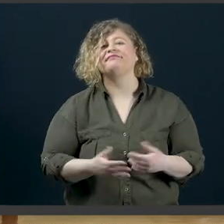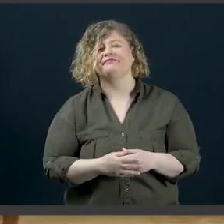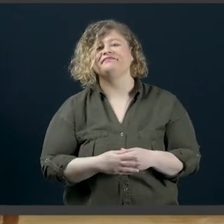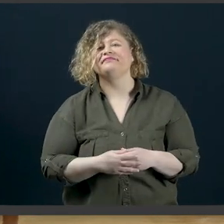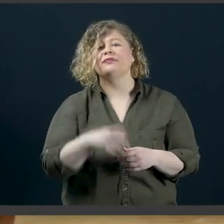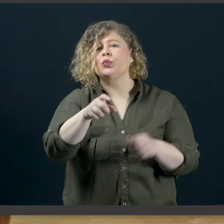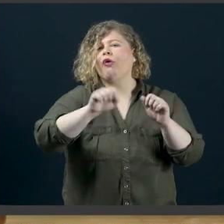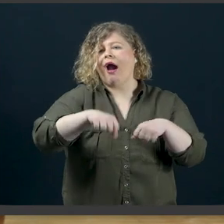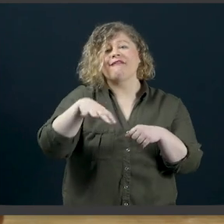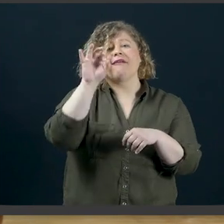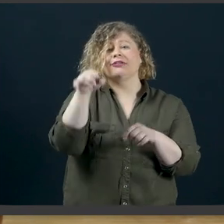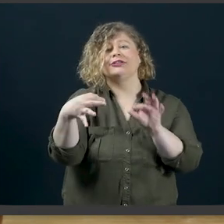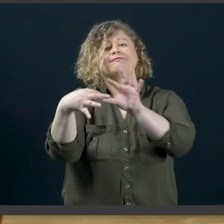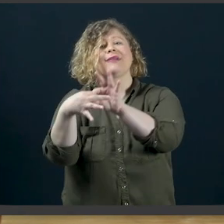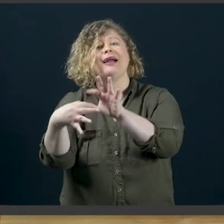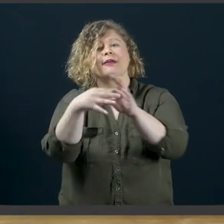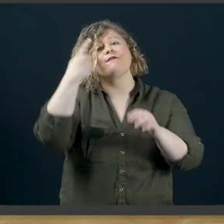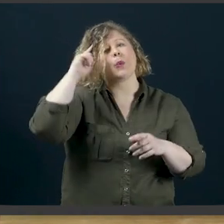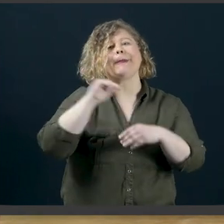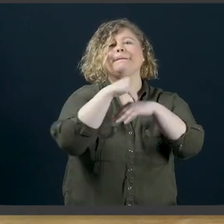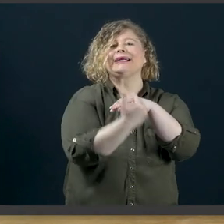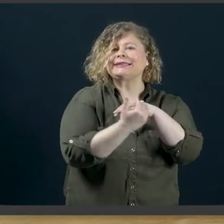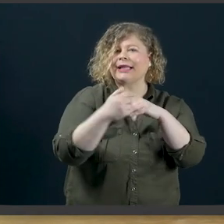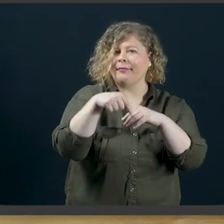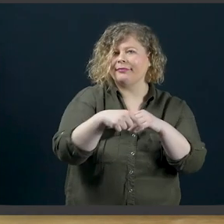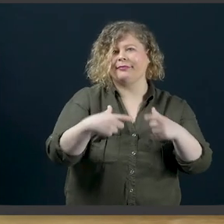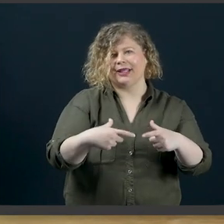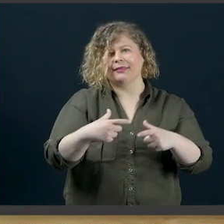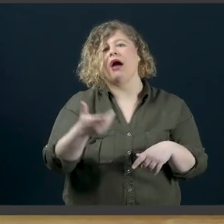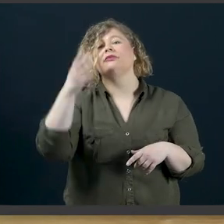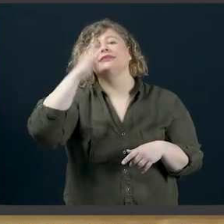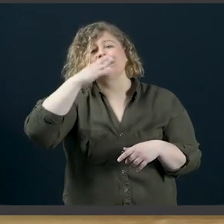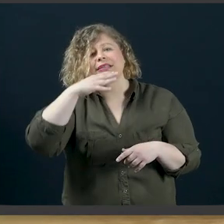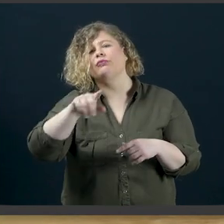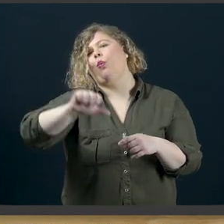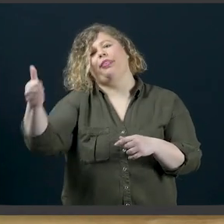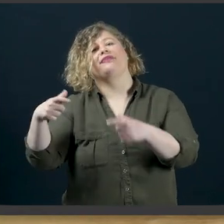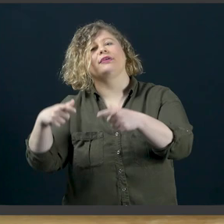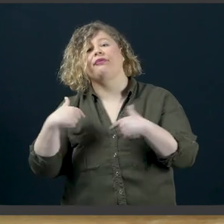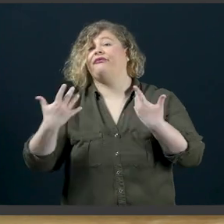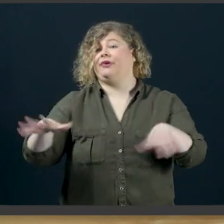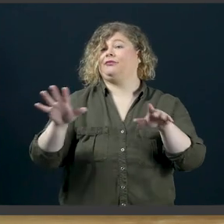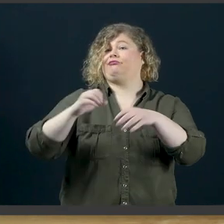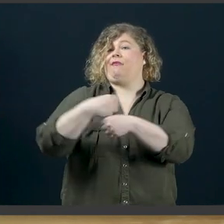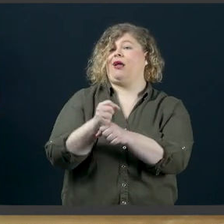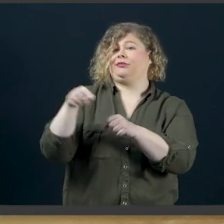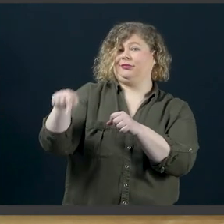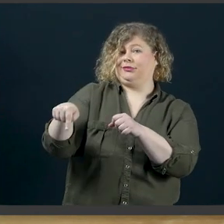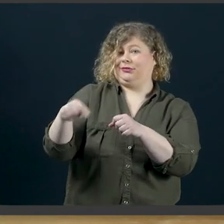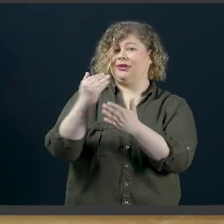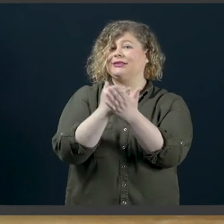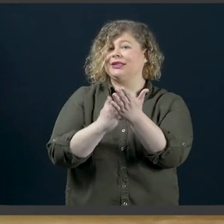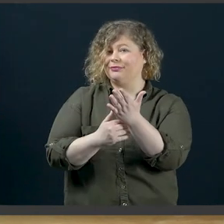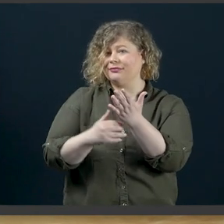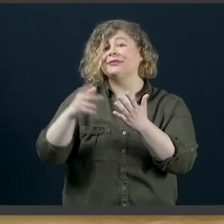find the links for p bread and ziki and chips at the end of the video I've already made those recipes H if